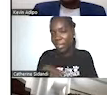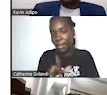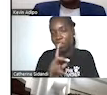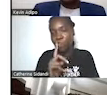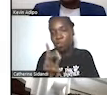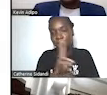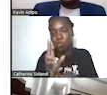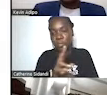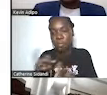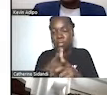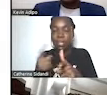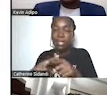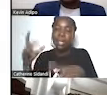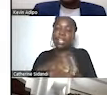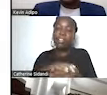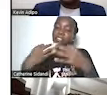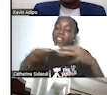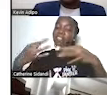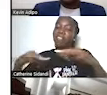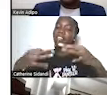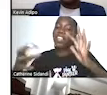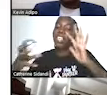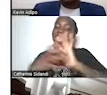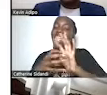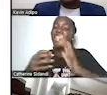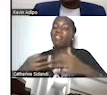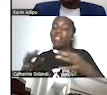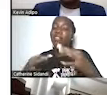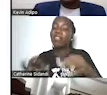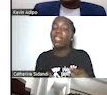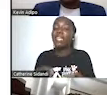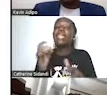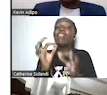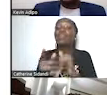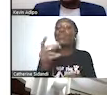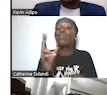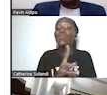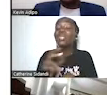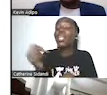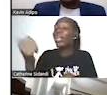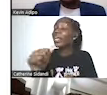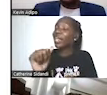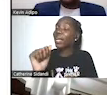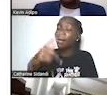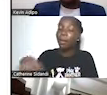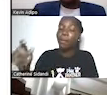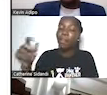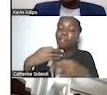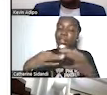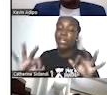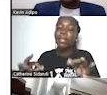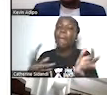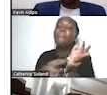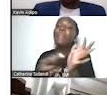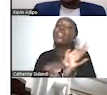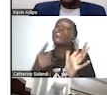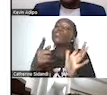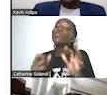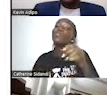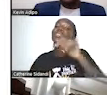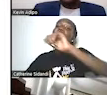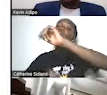free adverts. Actually, when you're using any app that is free, be sure that you are supporting them through